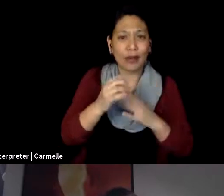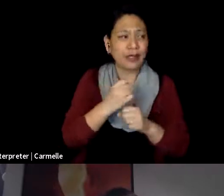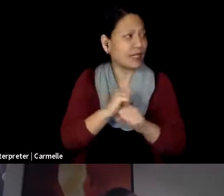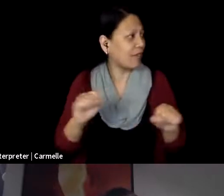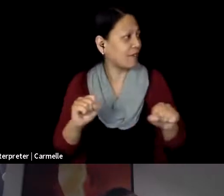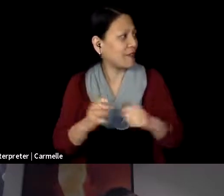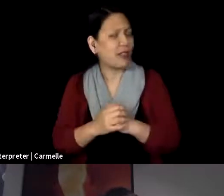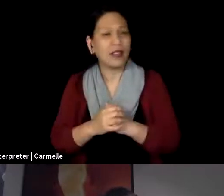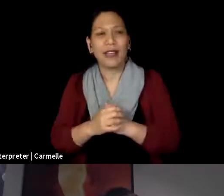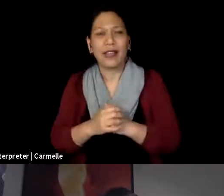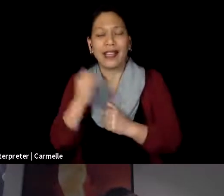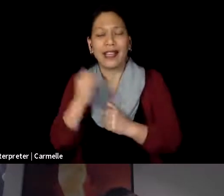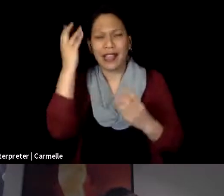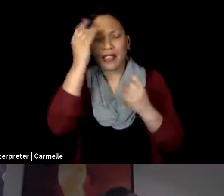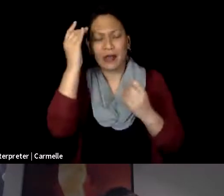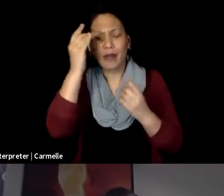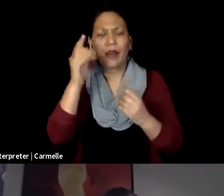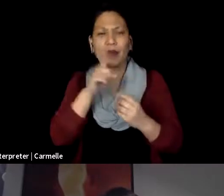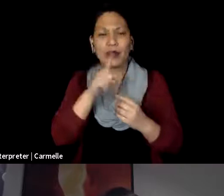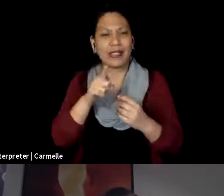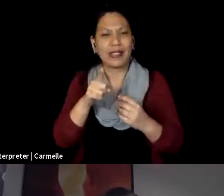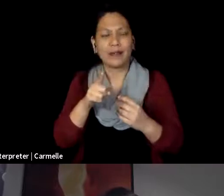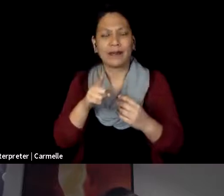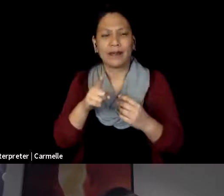I think when I think about the sacredness of creating,